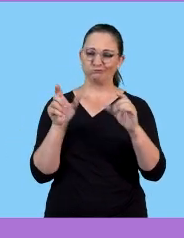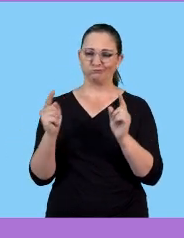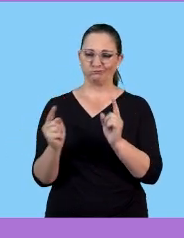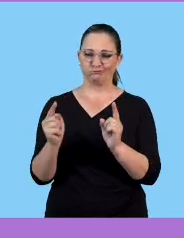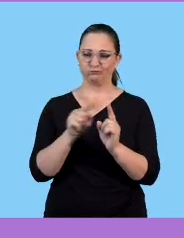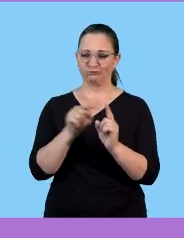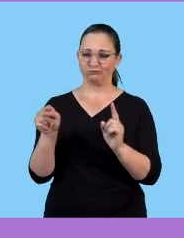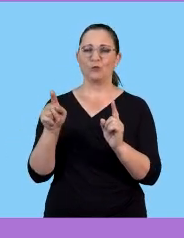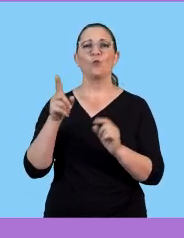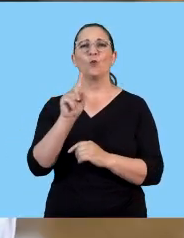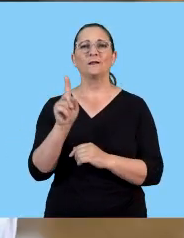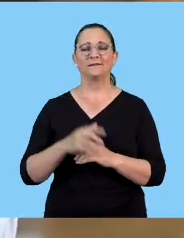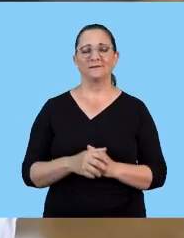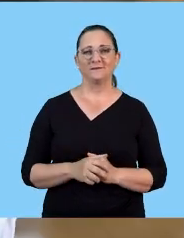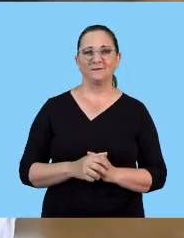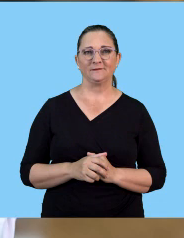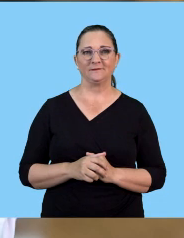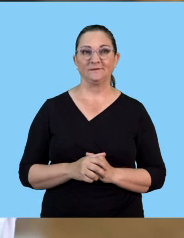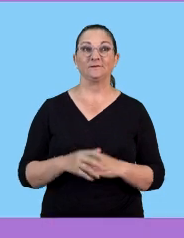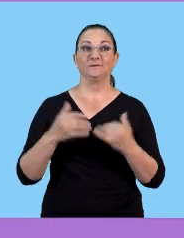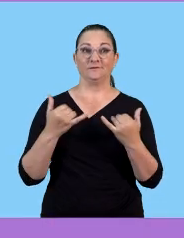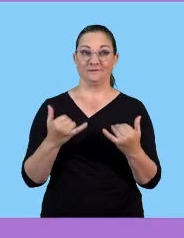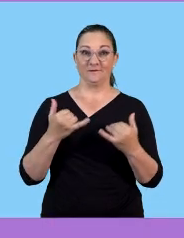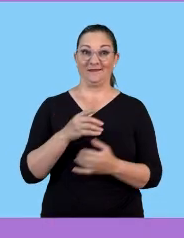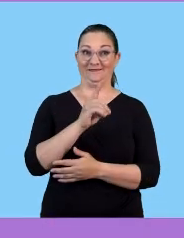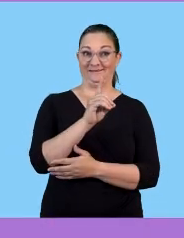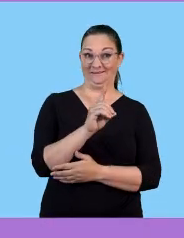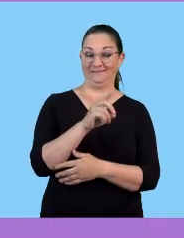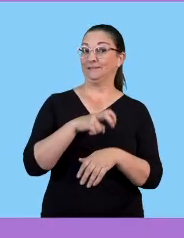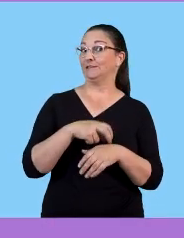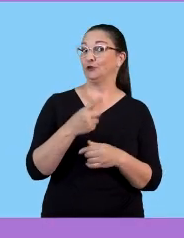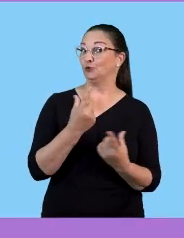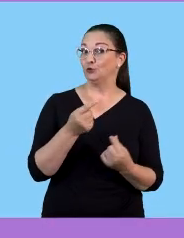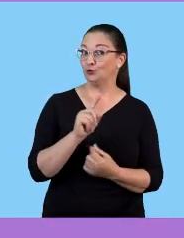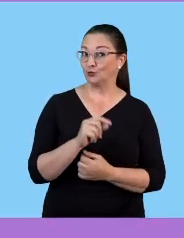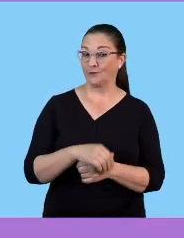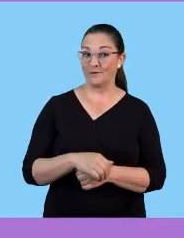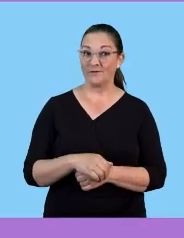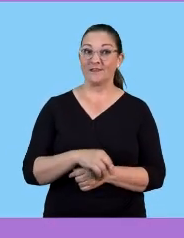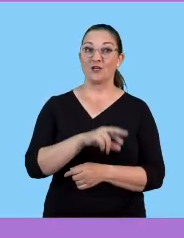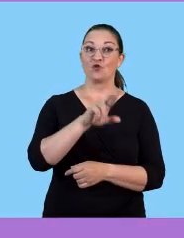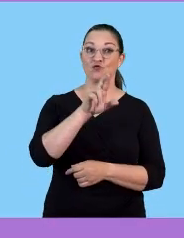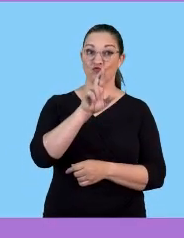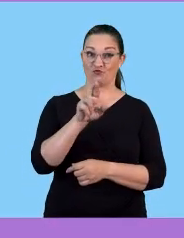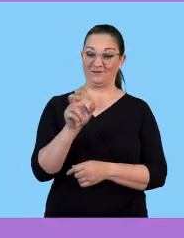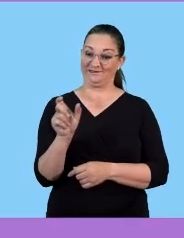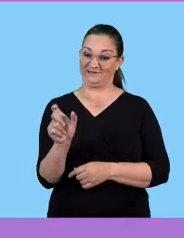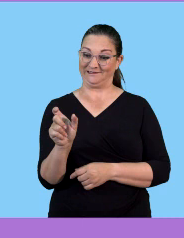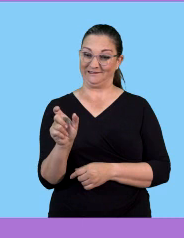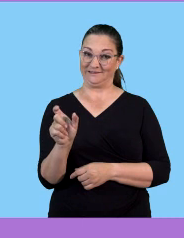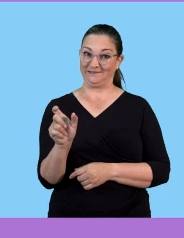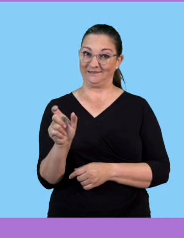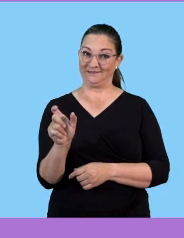this time? So if I want the diameter, all right, what do I need to do? I've got to take the